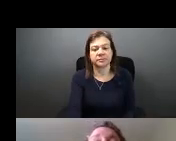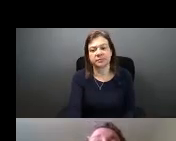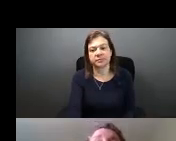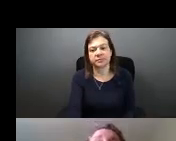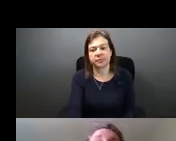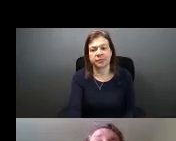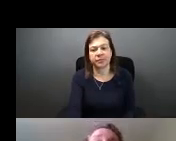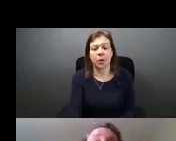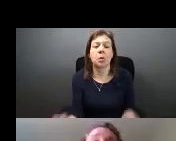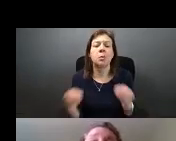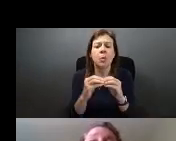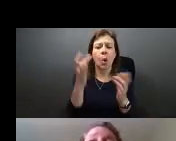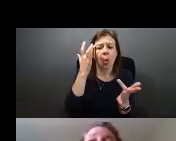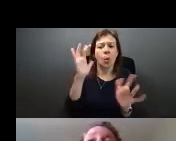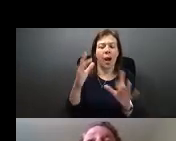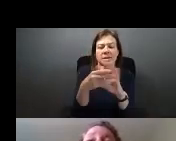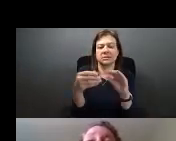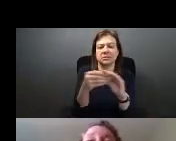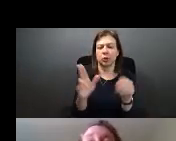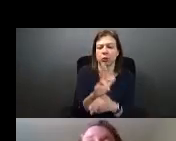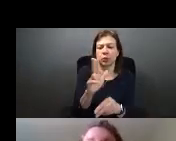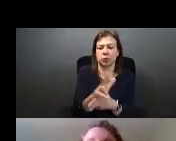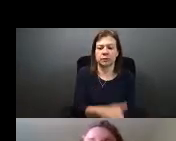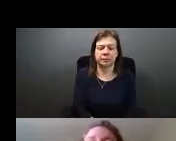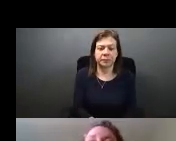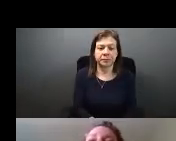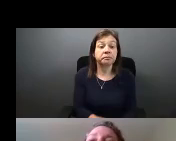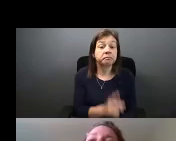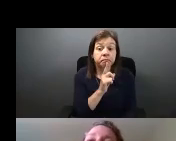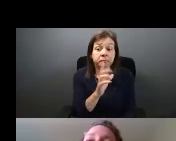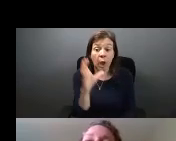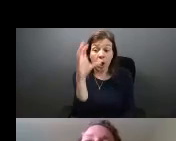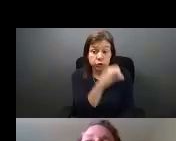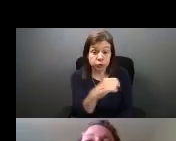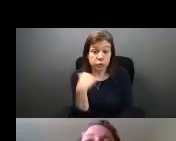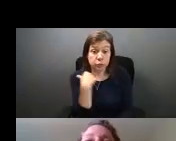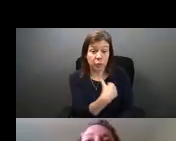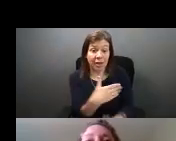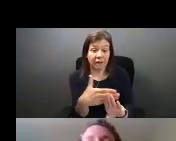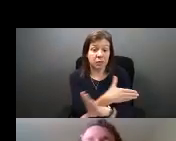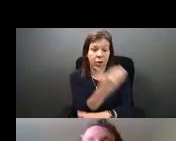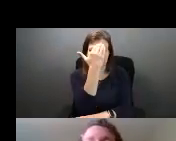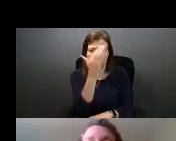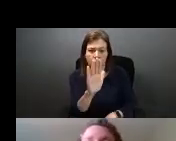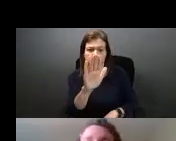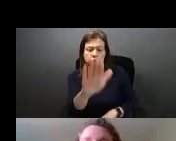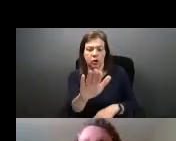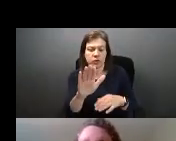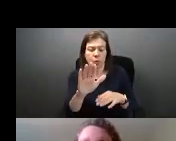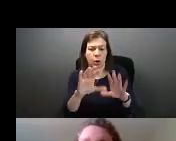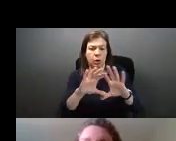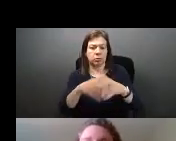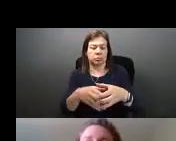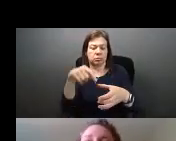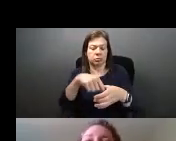More wise narrative use. Don't assume that we have prior knowledge of your organization or its